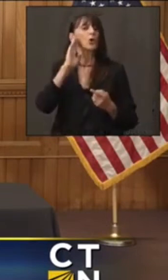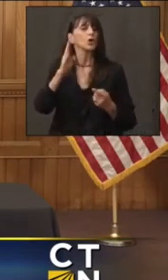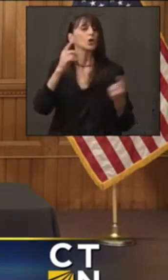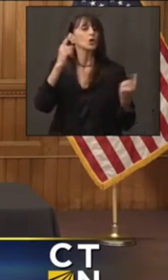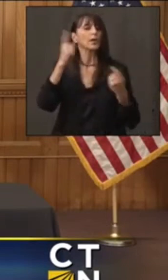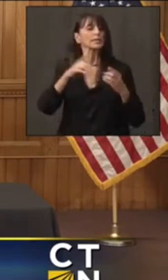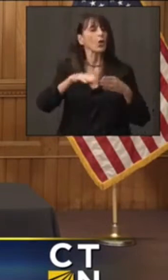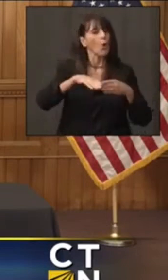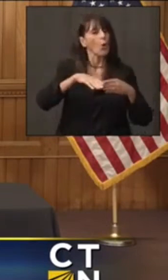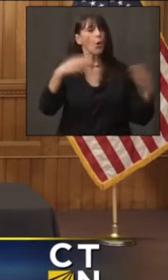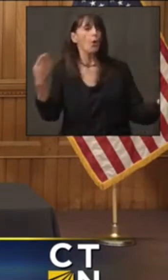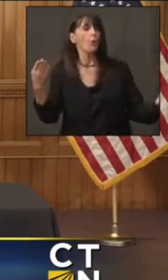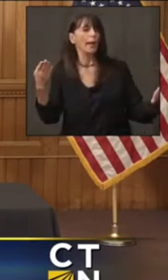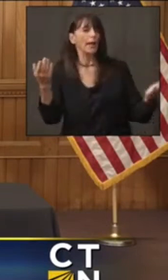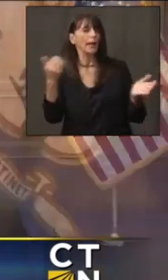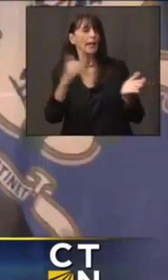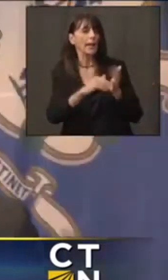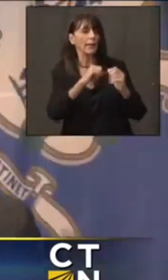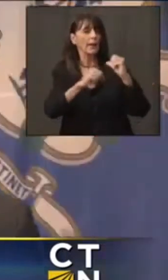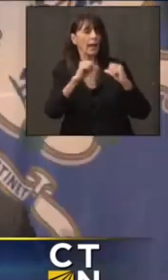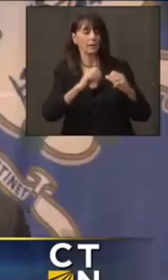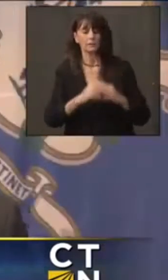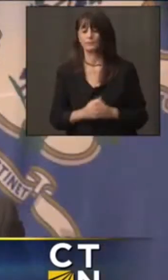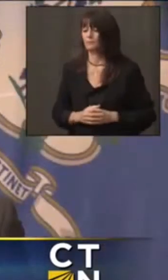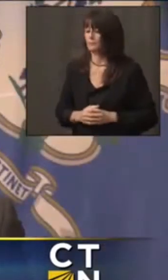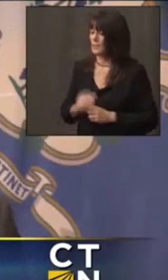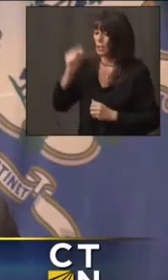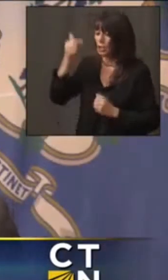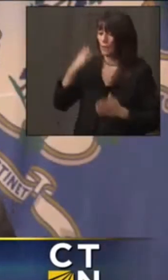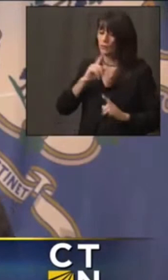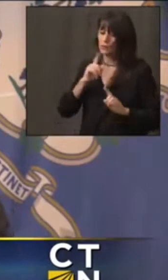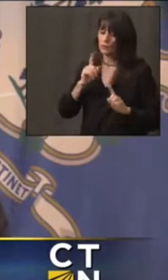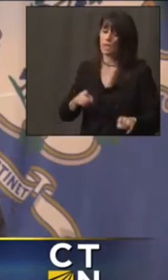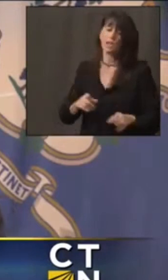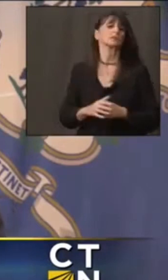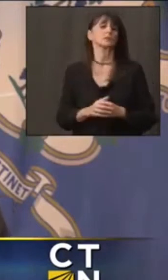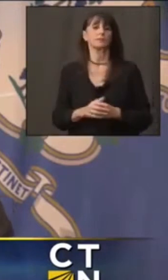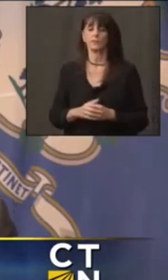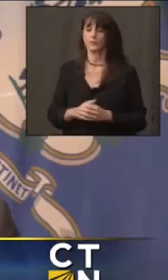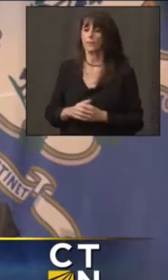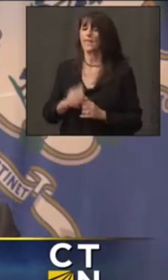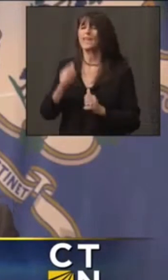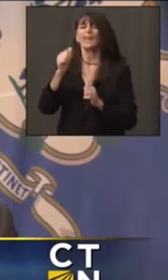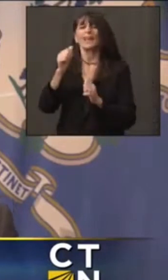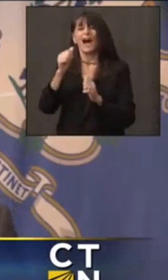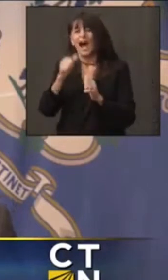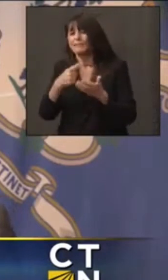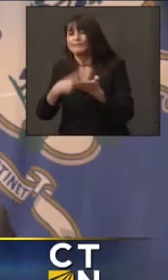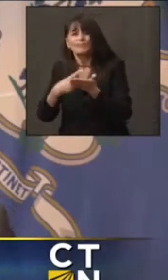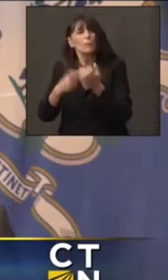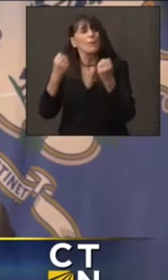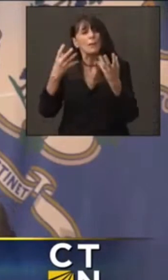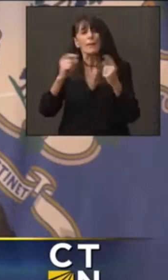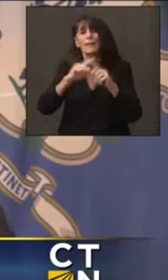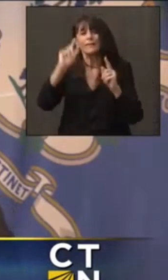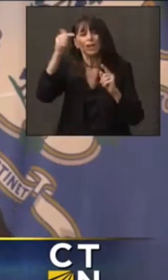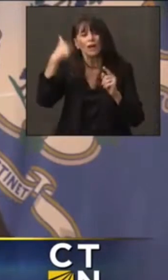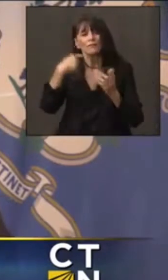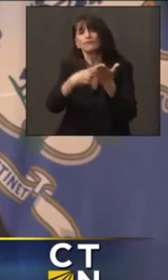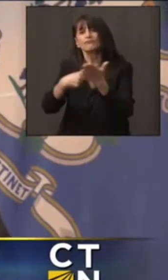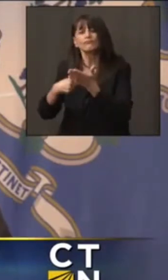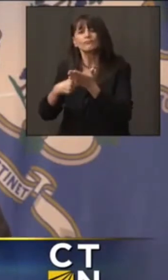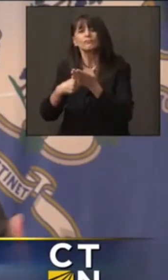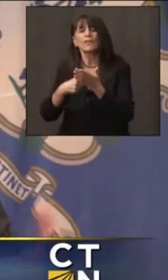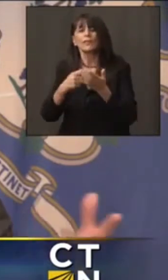again? Every governor I've talked to, even those from the reddest of states, have said opening the